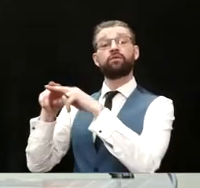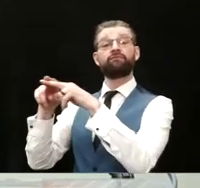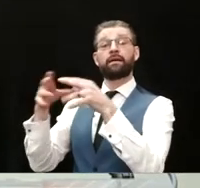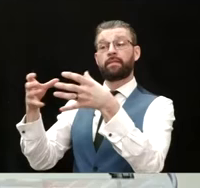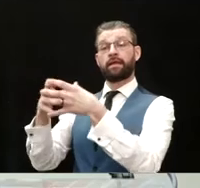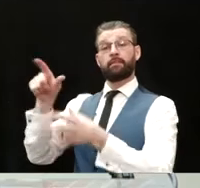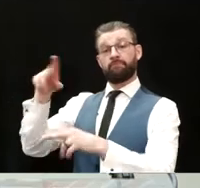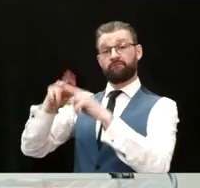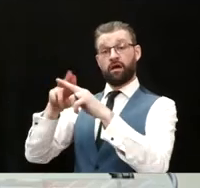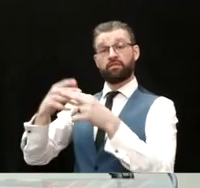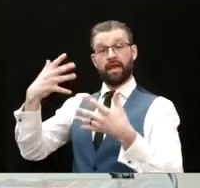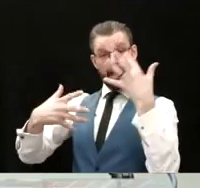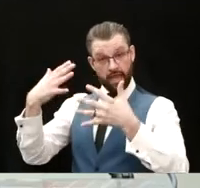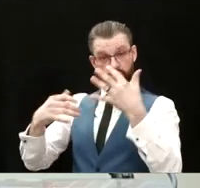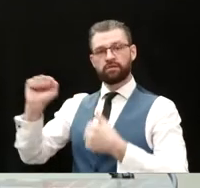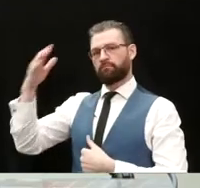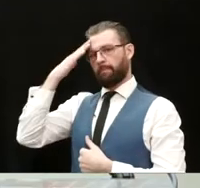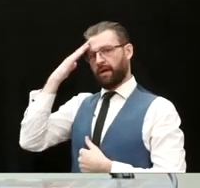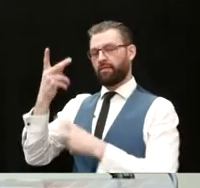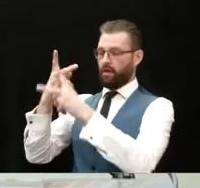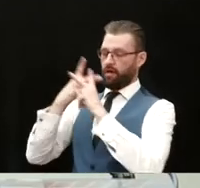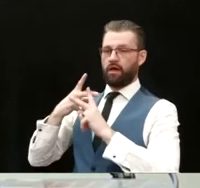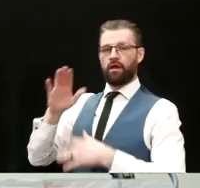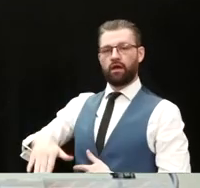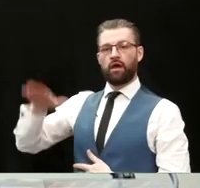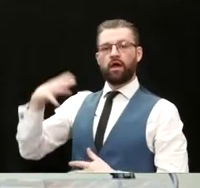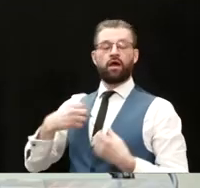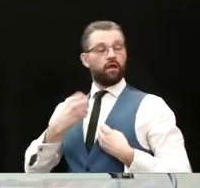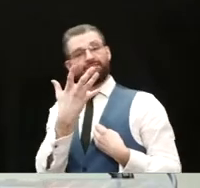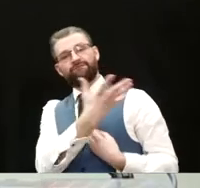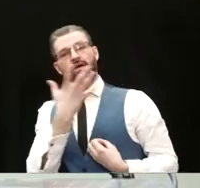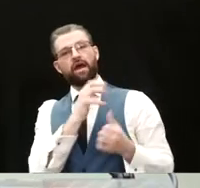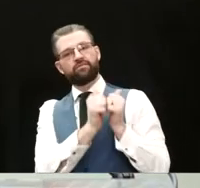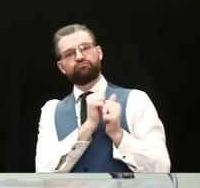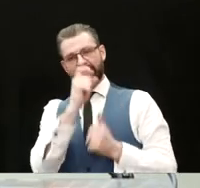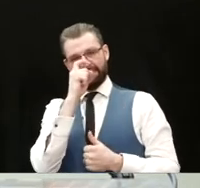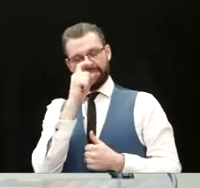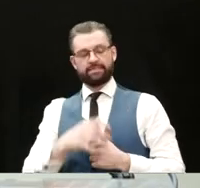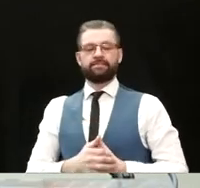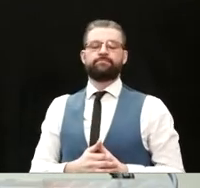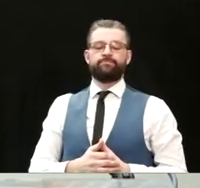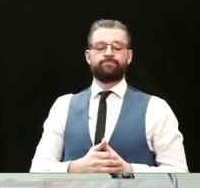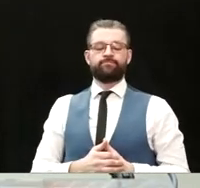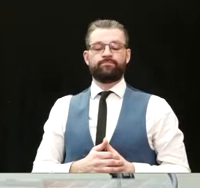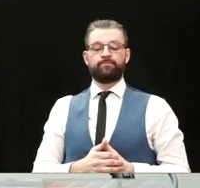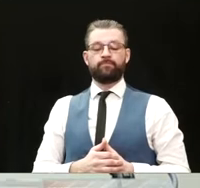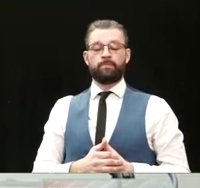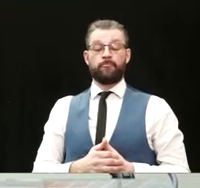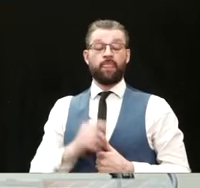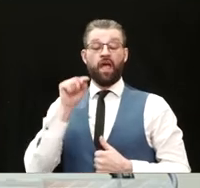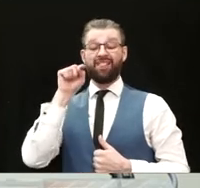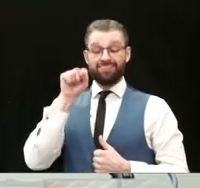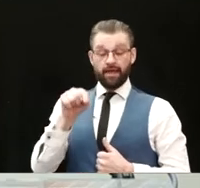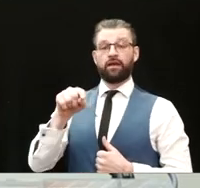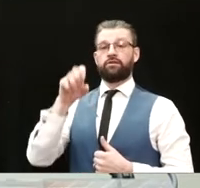was an accountant, my mother raised me, and my 5 siblings. The Rwanda that I experienced in my early